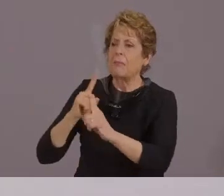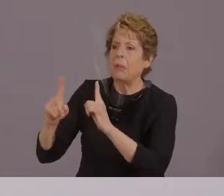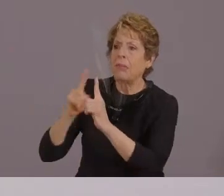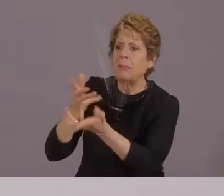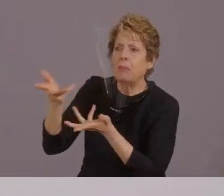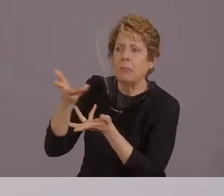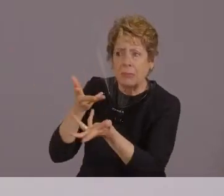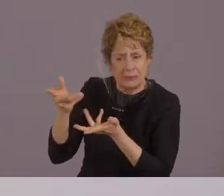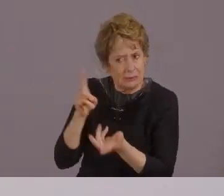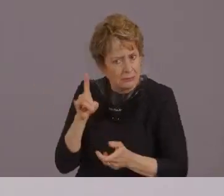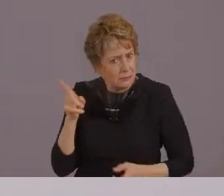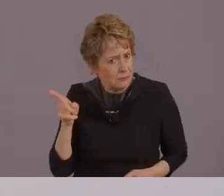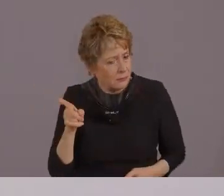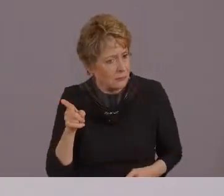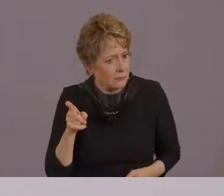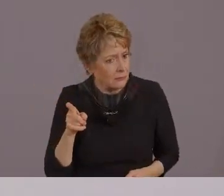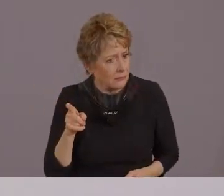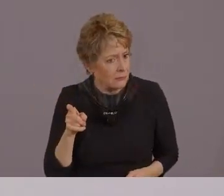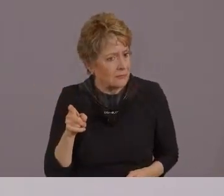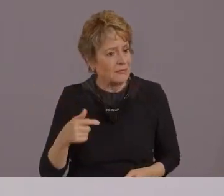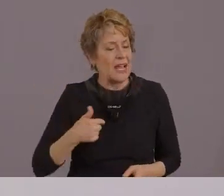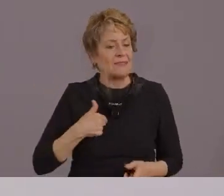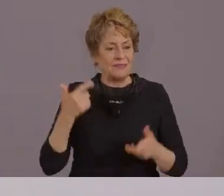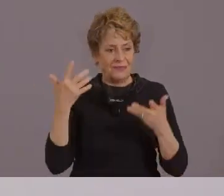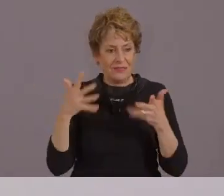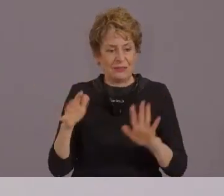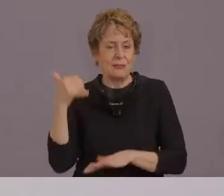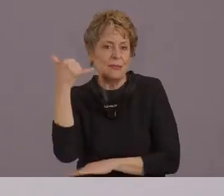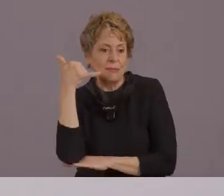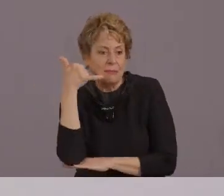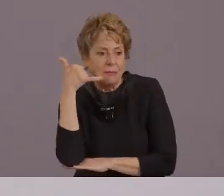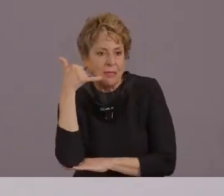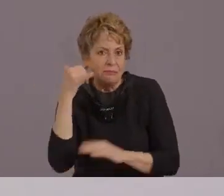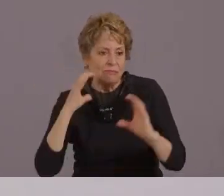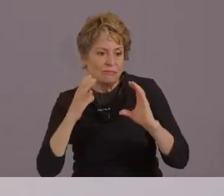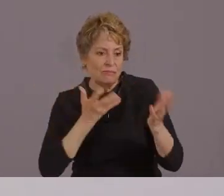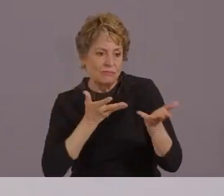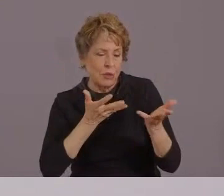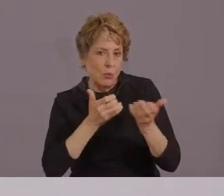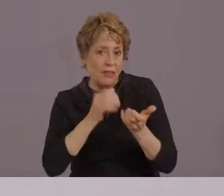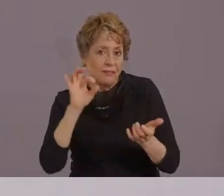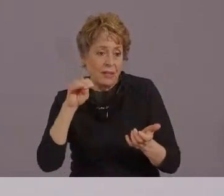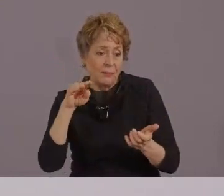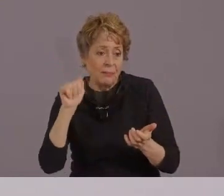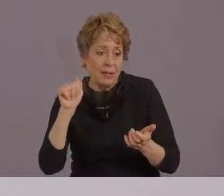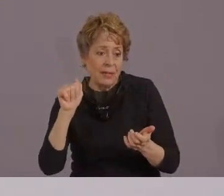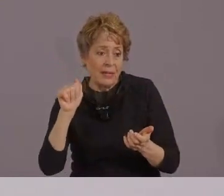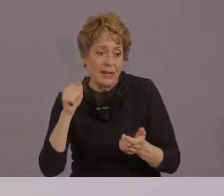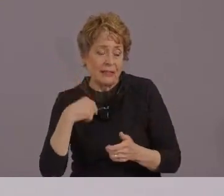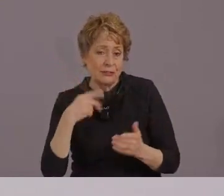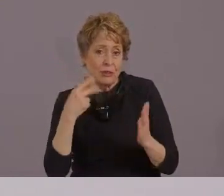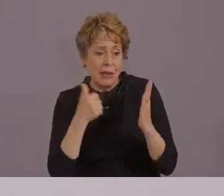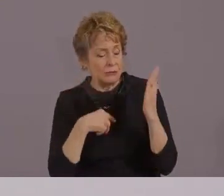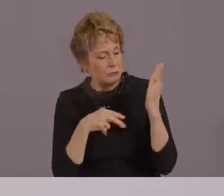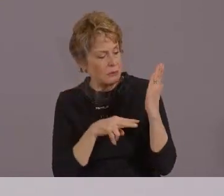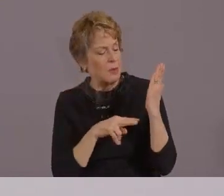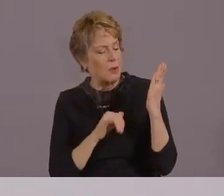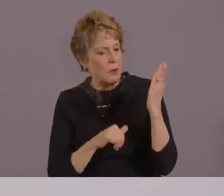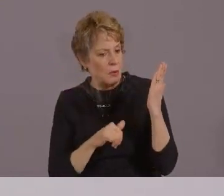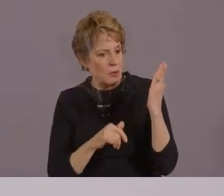a conversation with FEMA after the letter, just to kind of walk through the letter with them. But